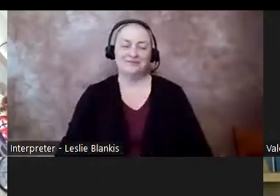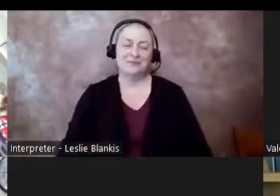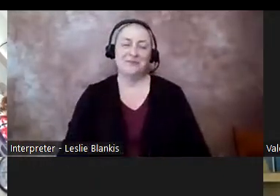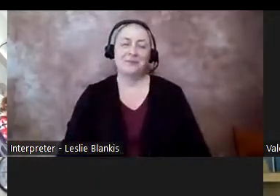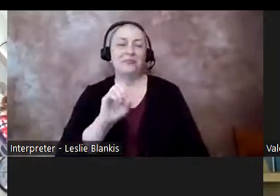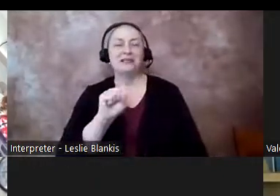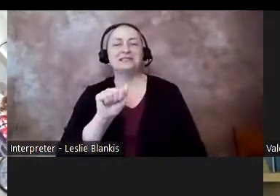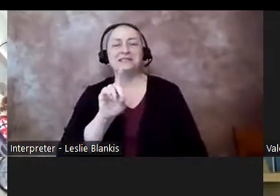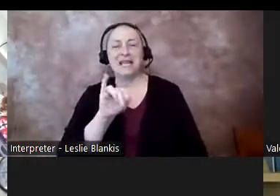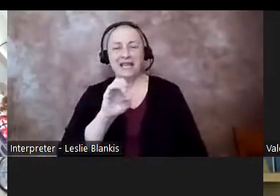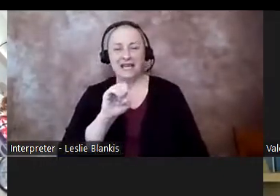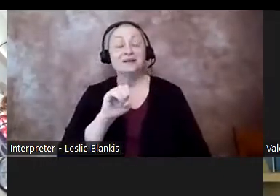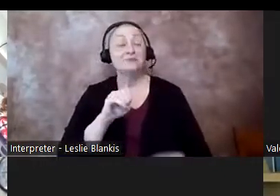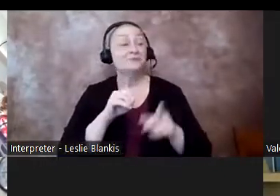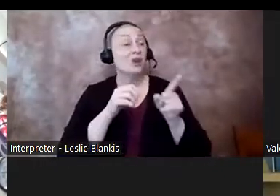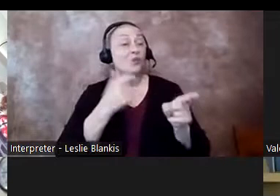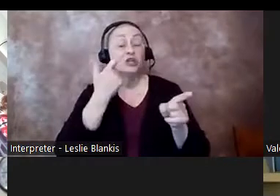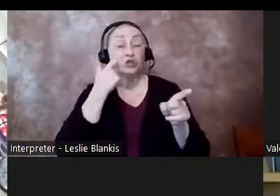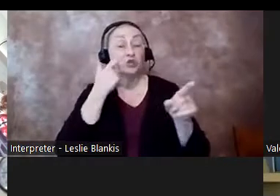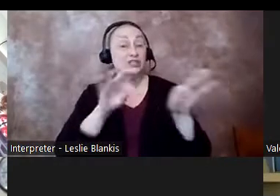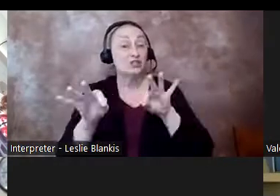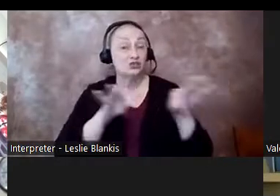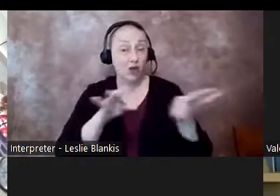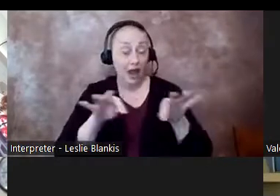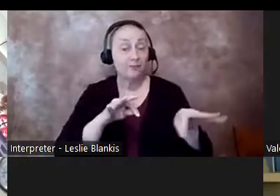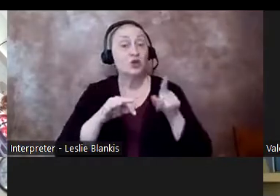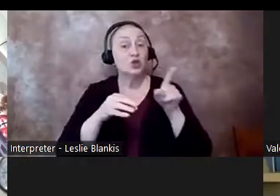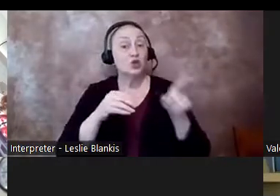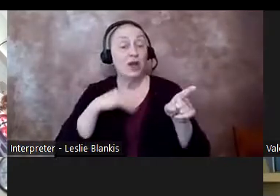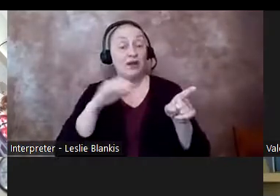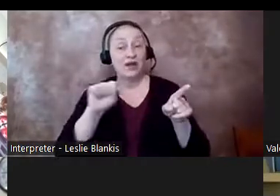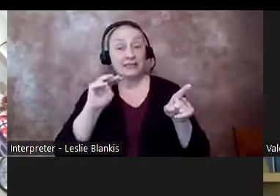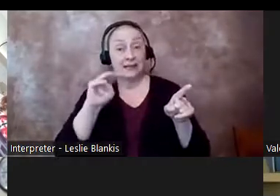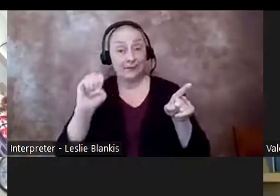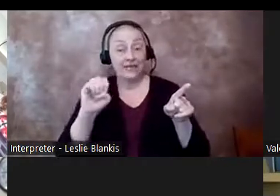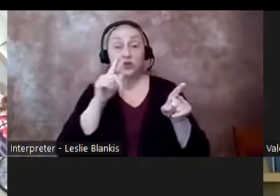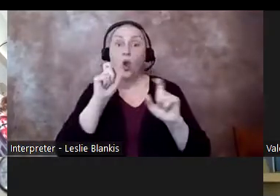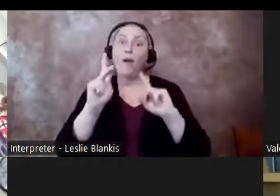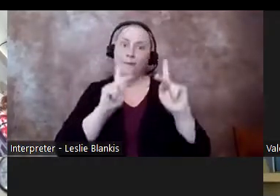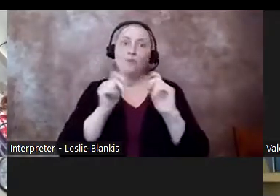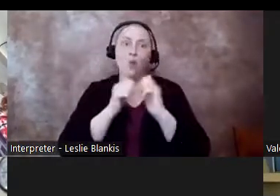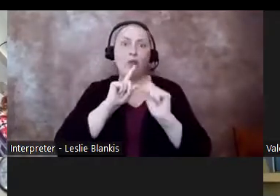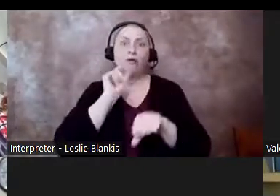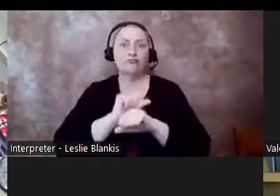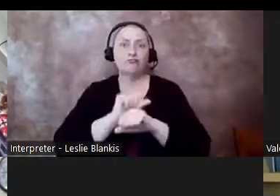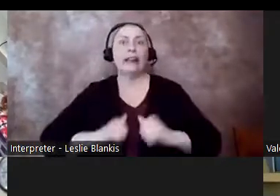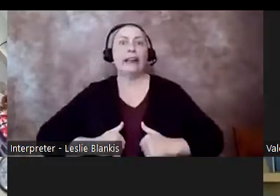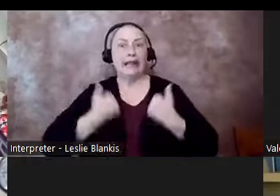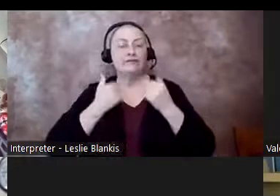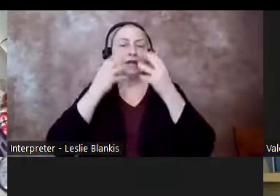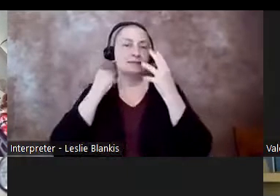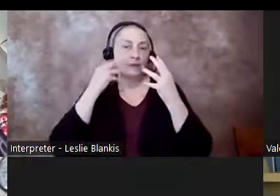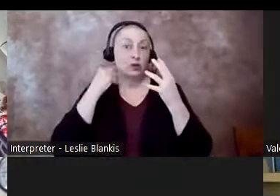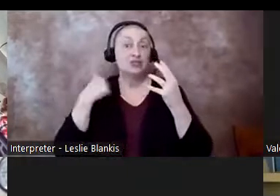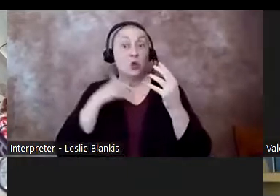is Sadie, and what you just described is you have subject matter experts who are people with lived experience, so that we could